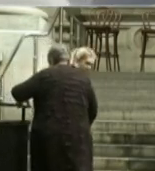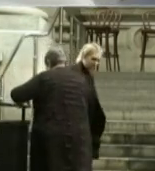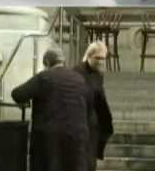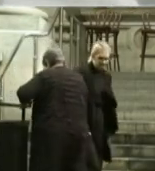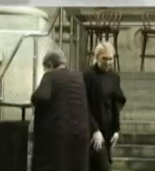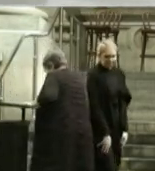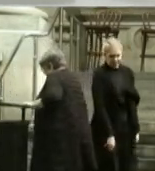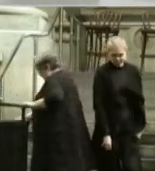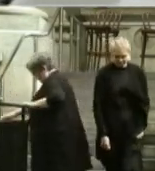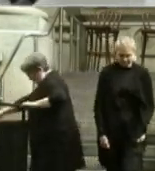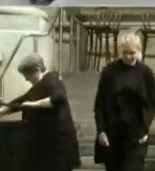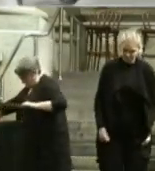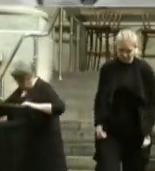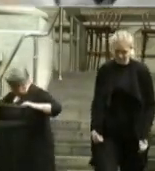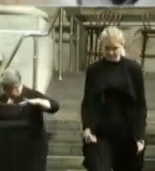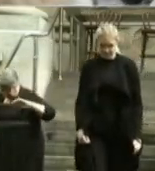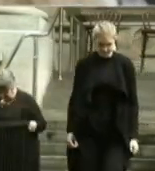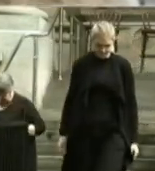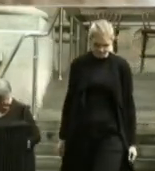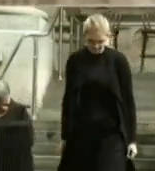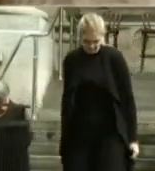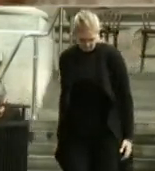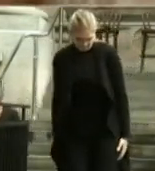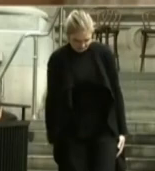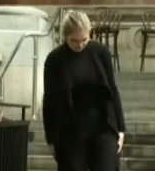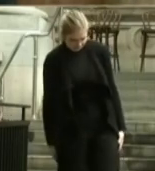I think a lot of you know this song.